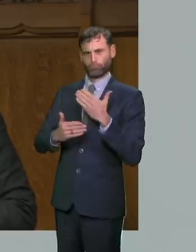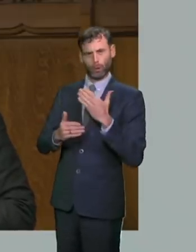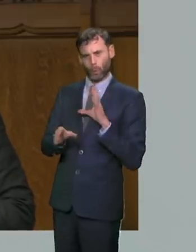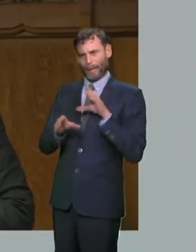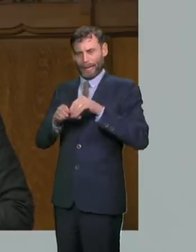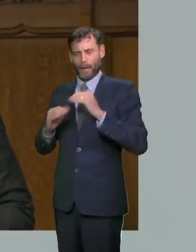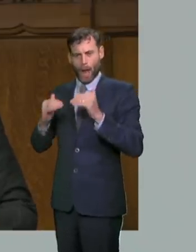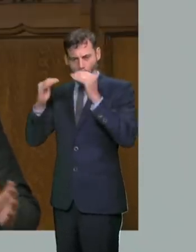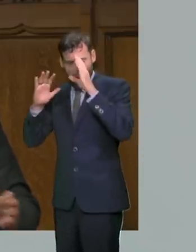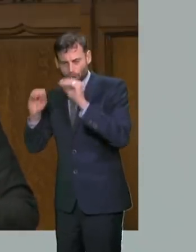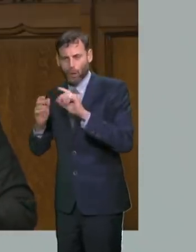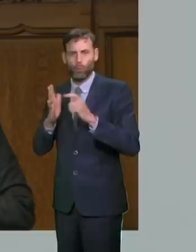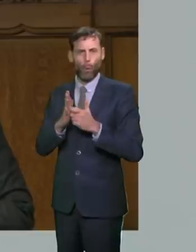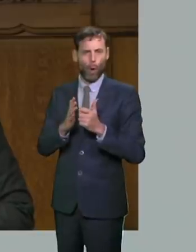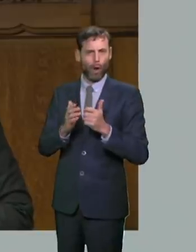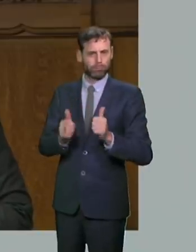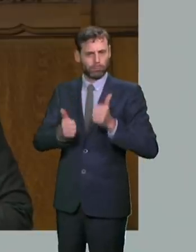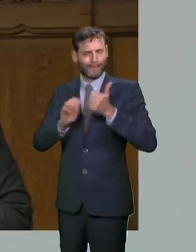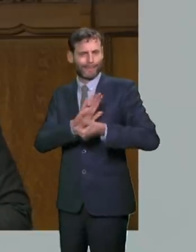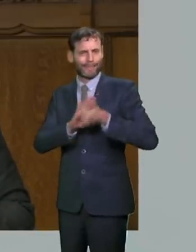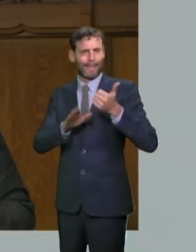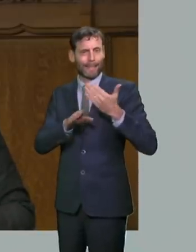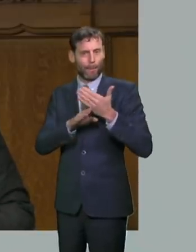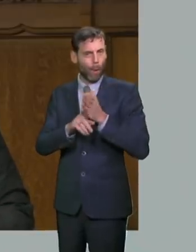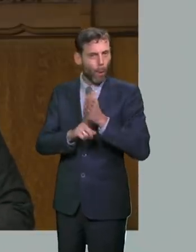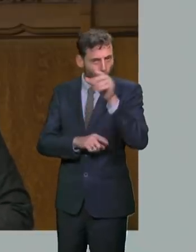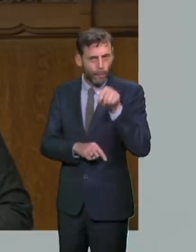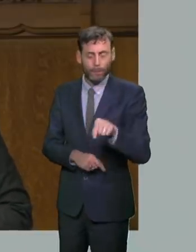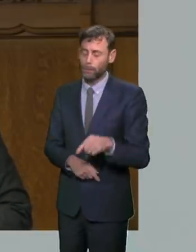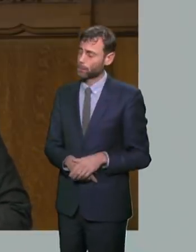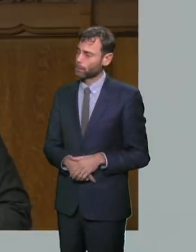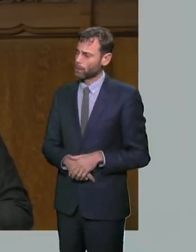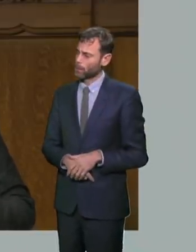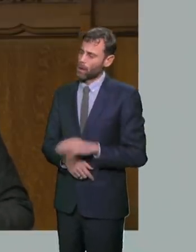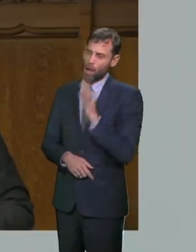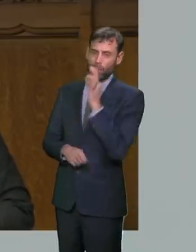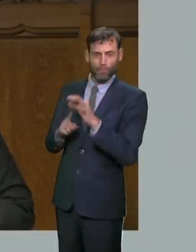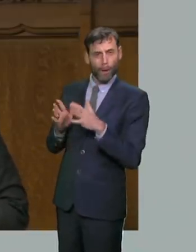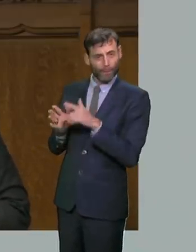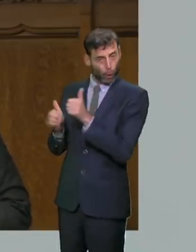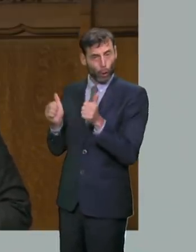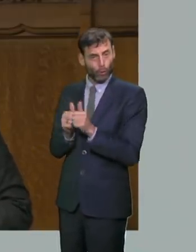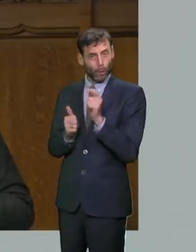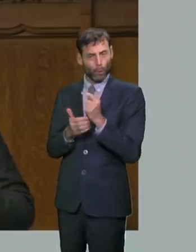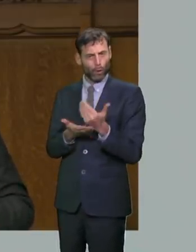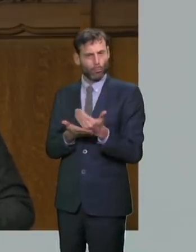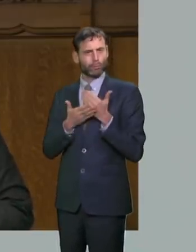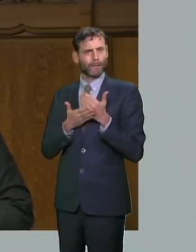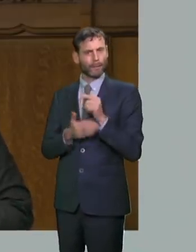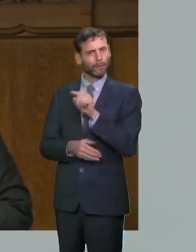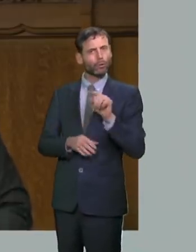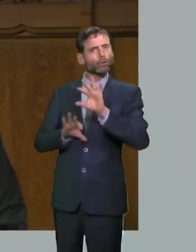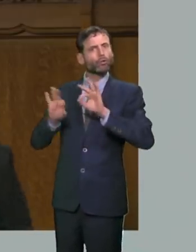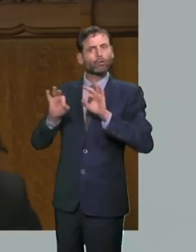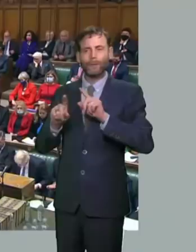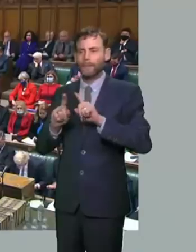skilled employment. Does the Prime Minister agree with me that we should protect student choice and keep BTECs as an option